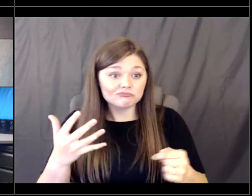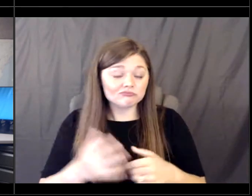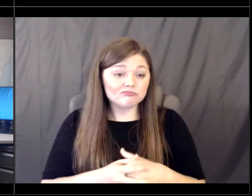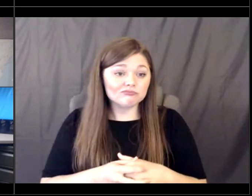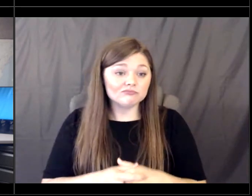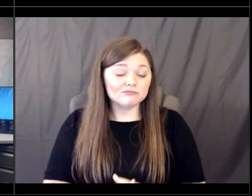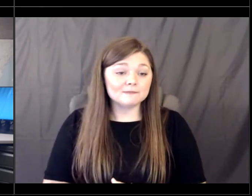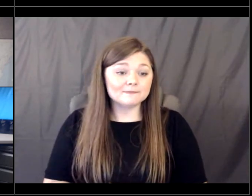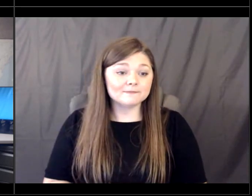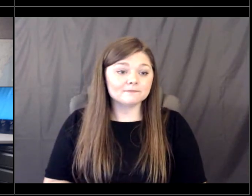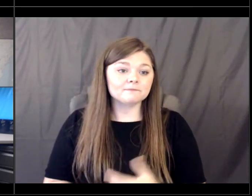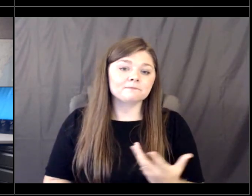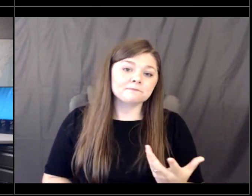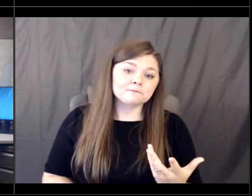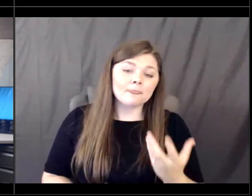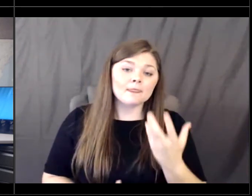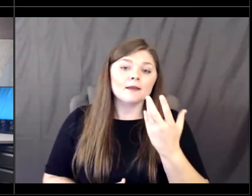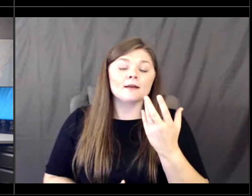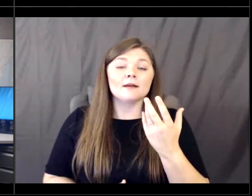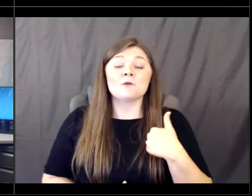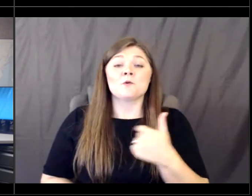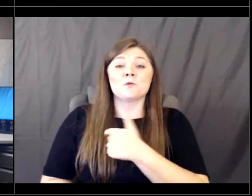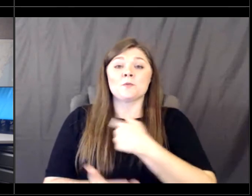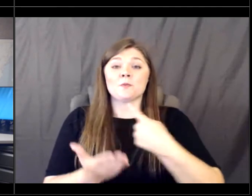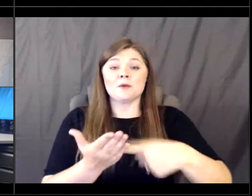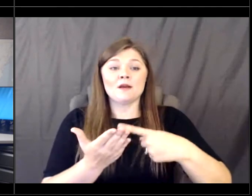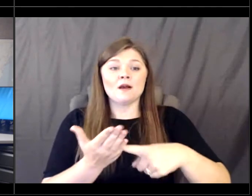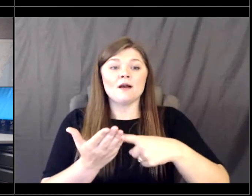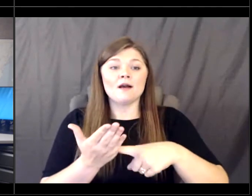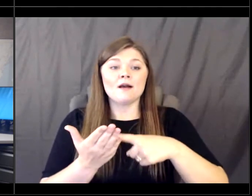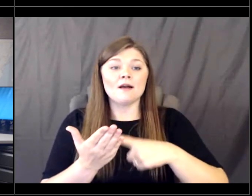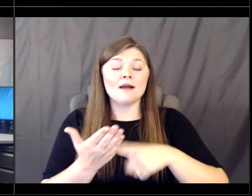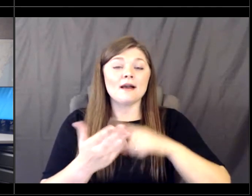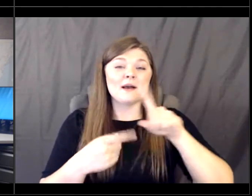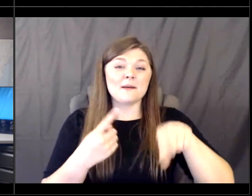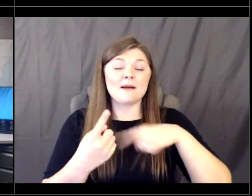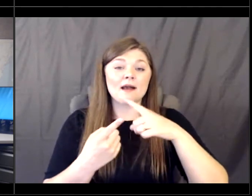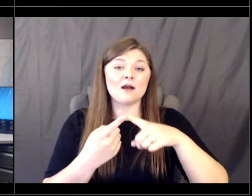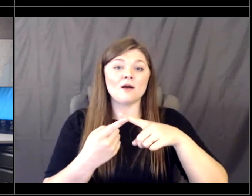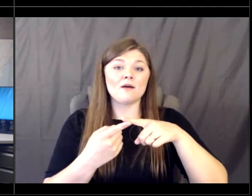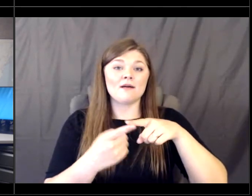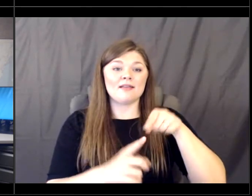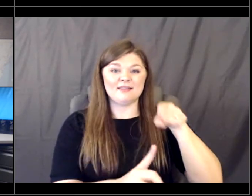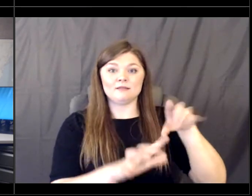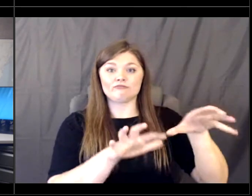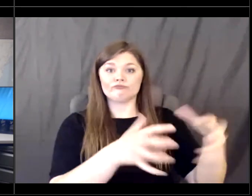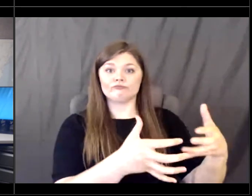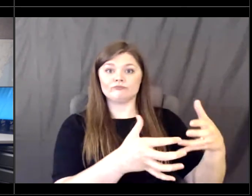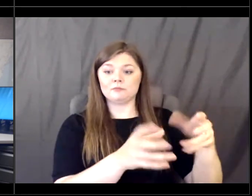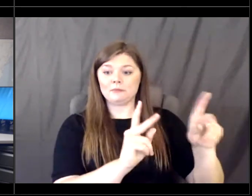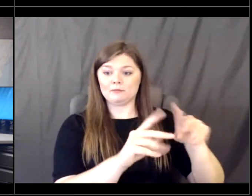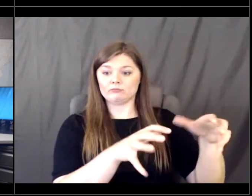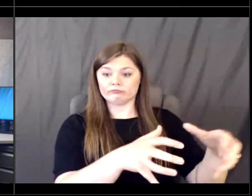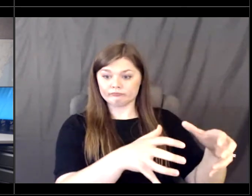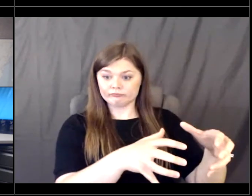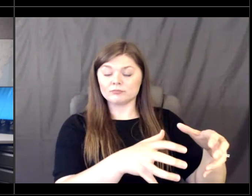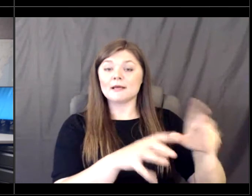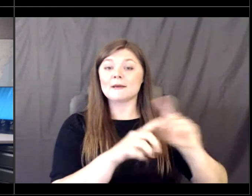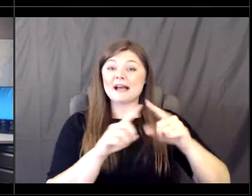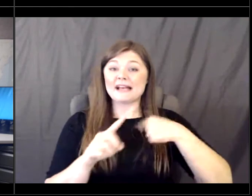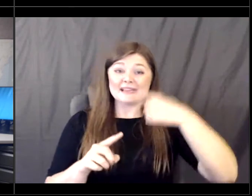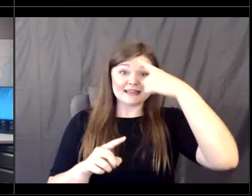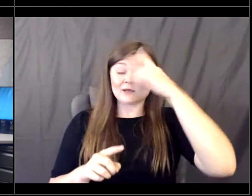Well, you know, we talked about this particular population, but I think it would be good to maybe